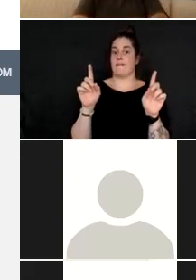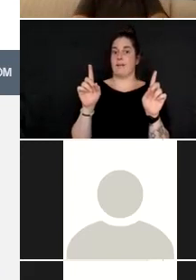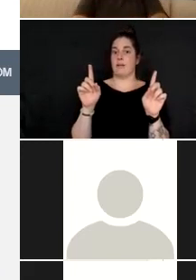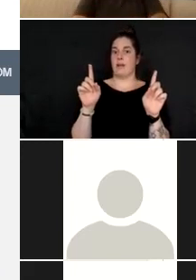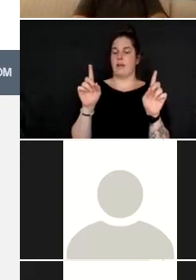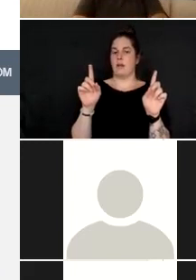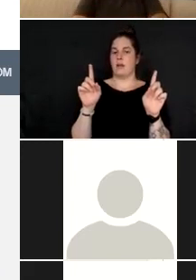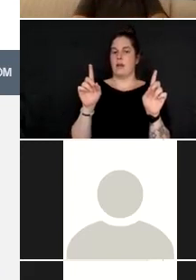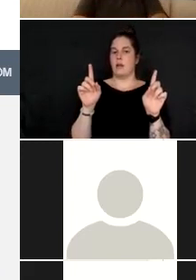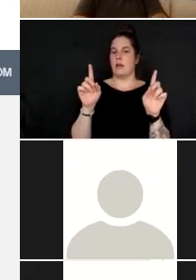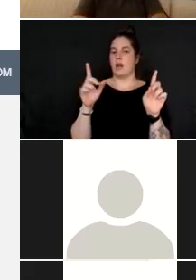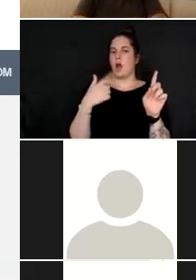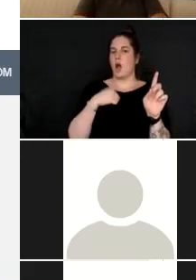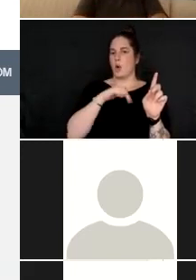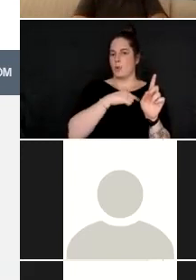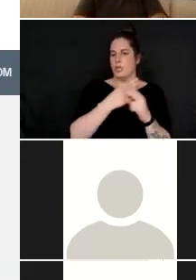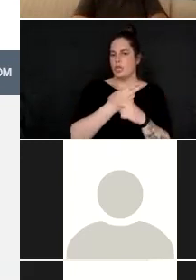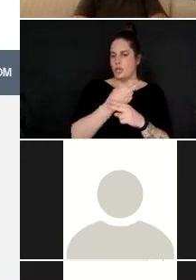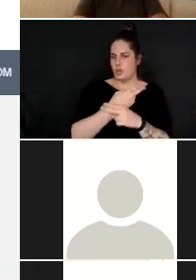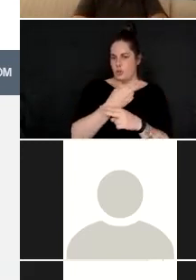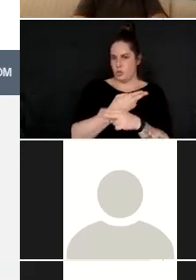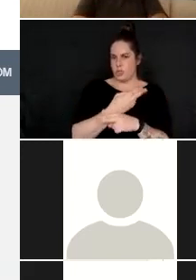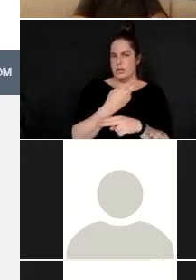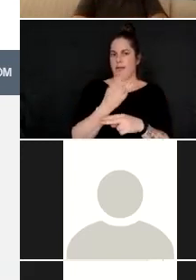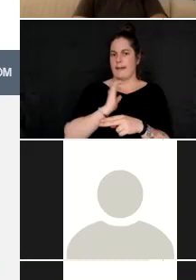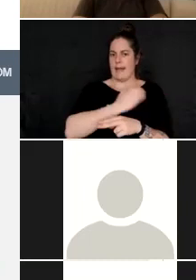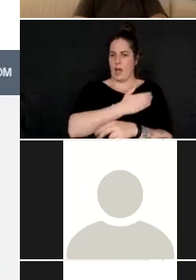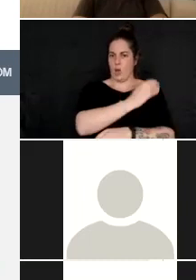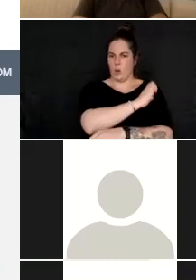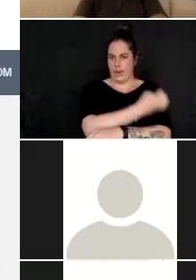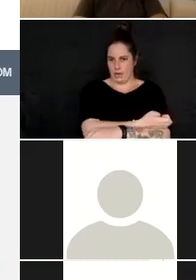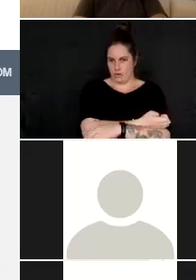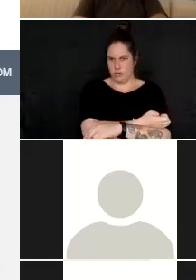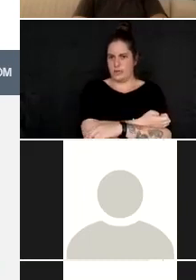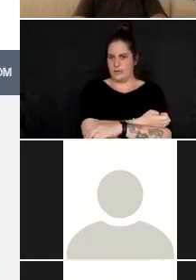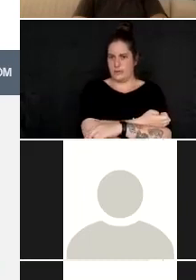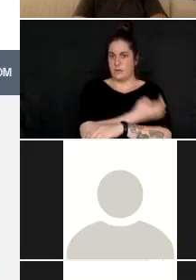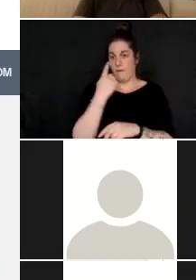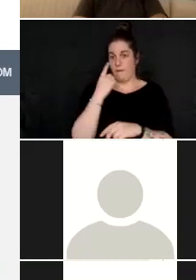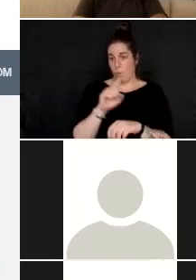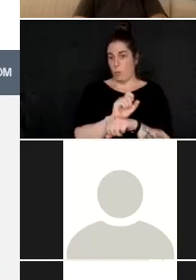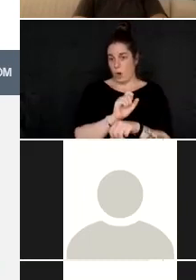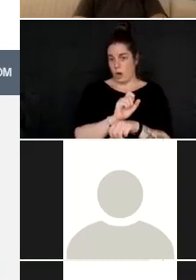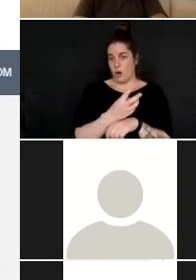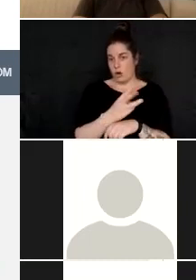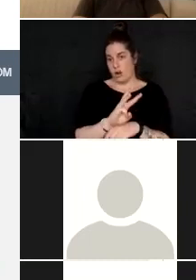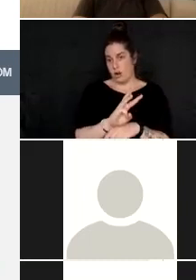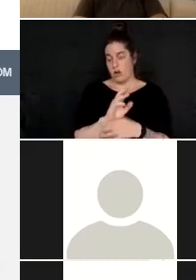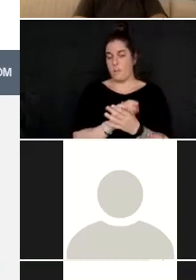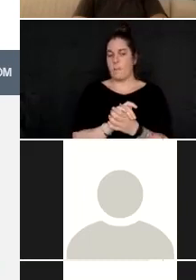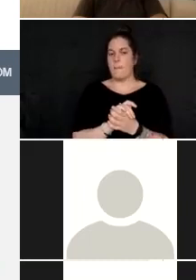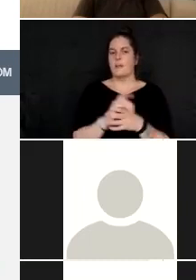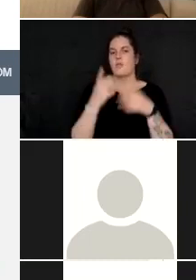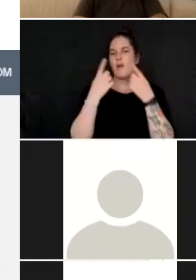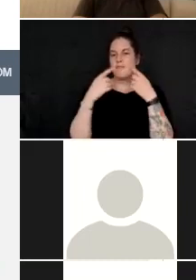making available being used to do work, all right? And so the efficiency